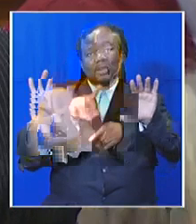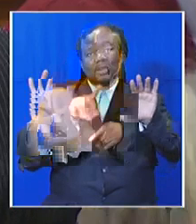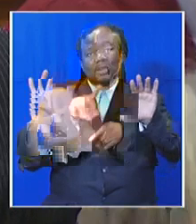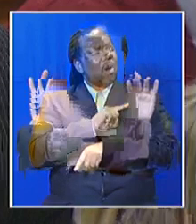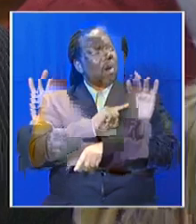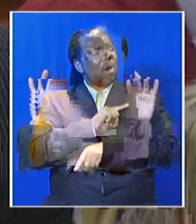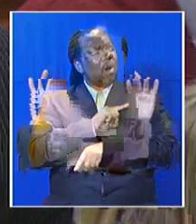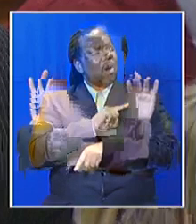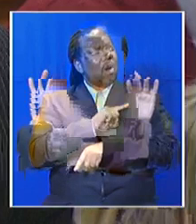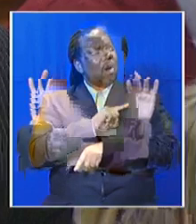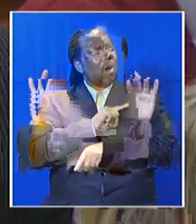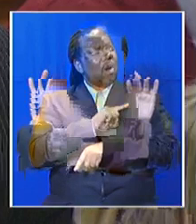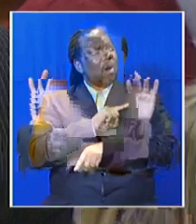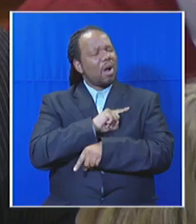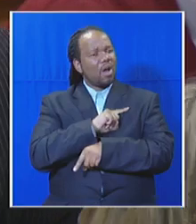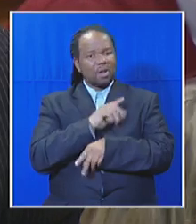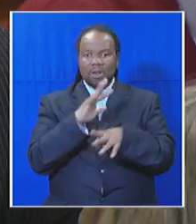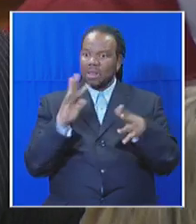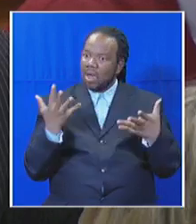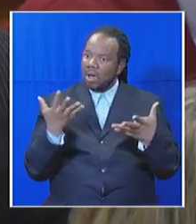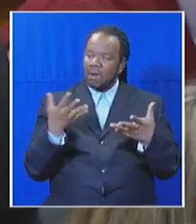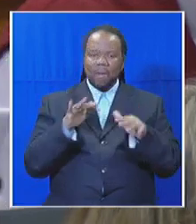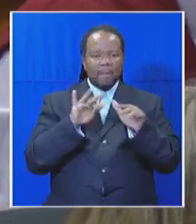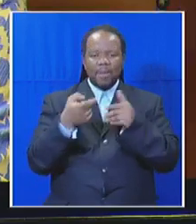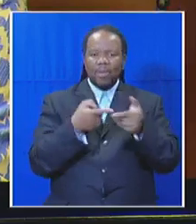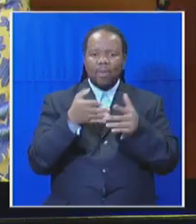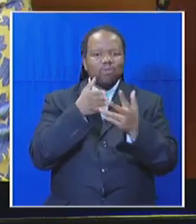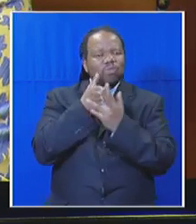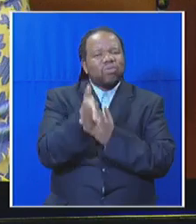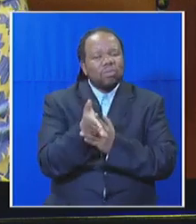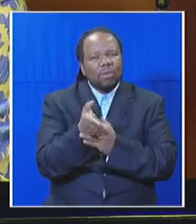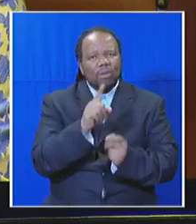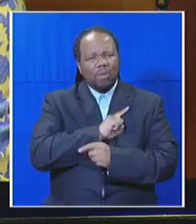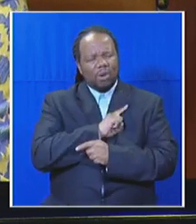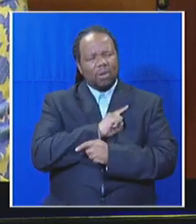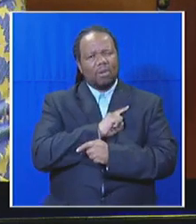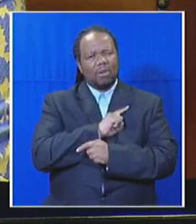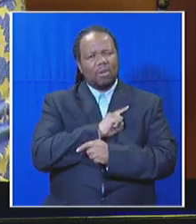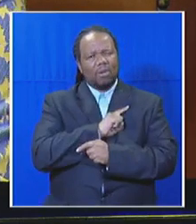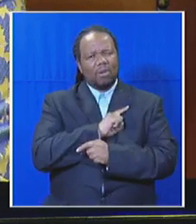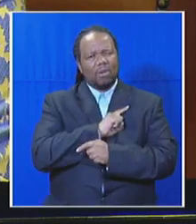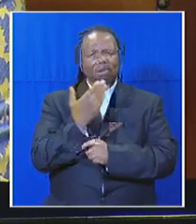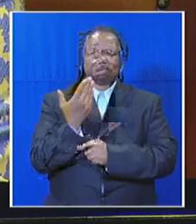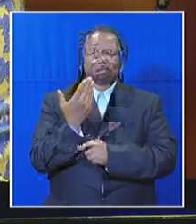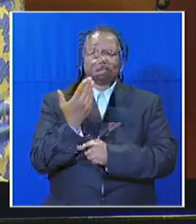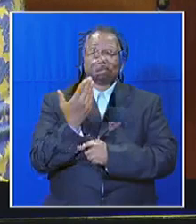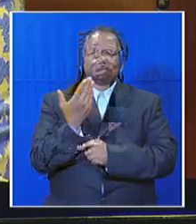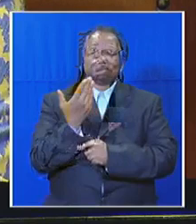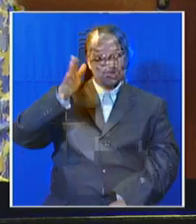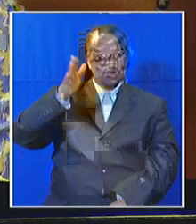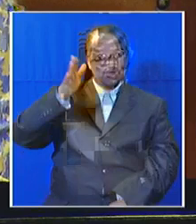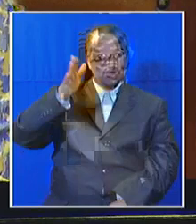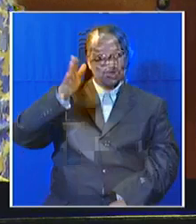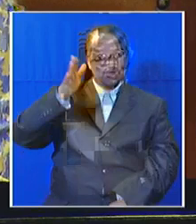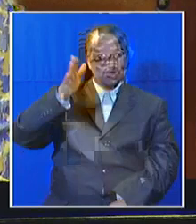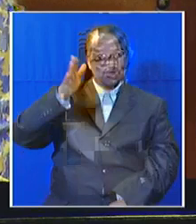are we going to obstruct the business of Parliament for theatrics? Actually, I want to.